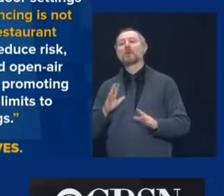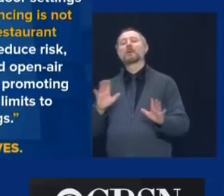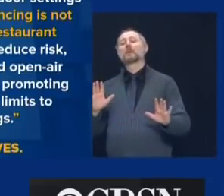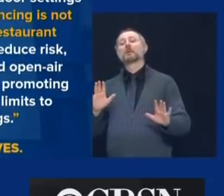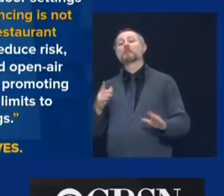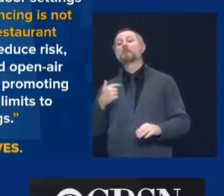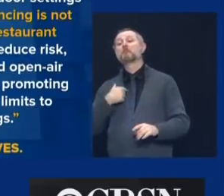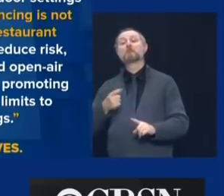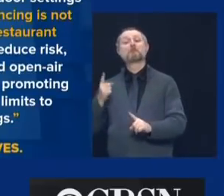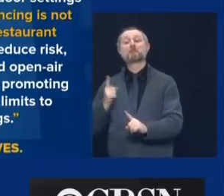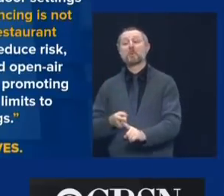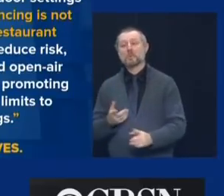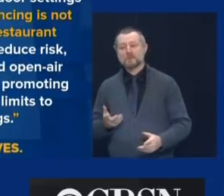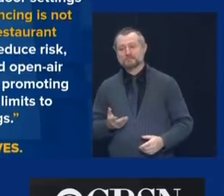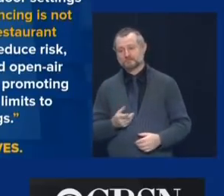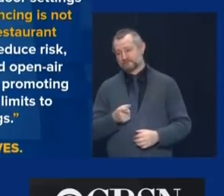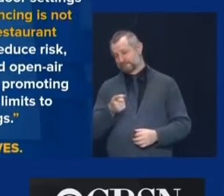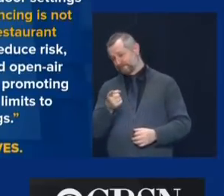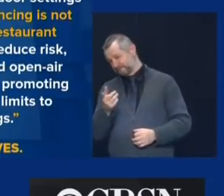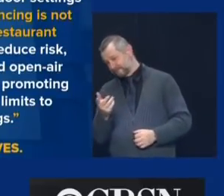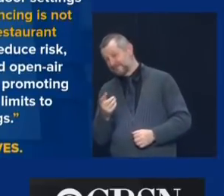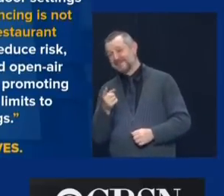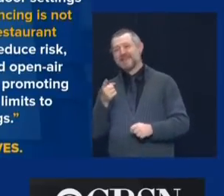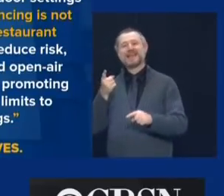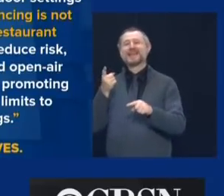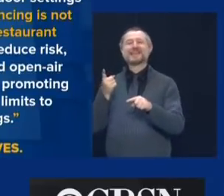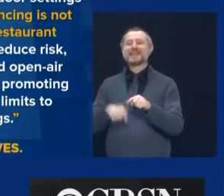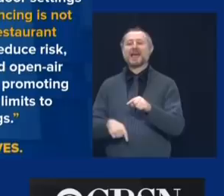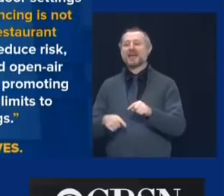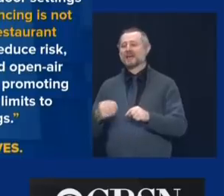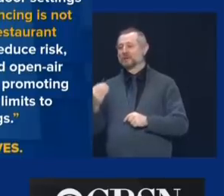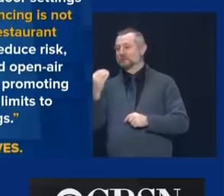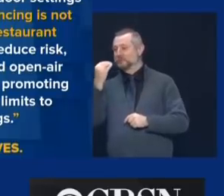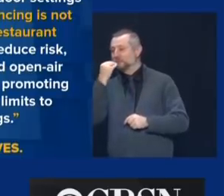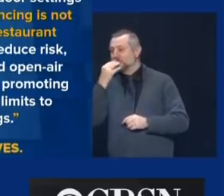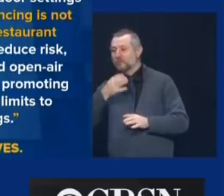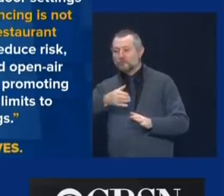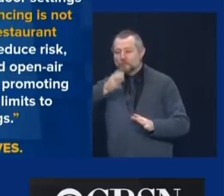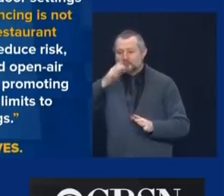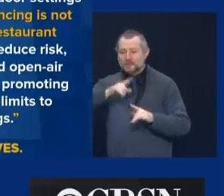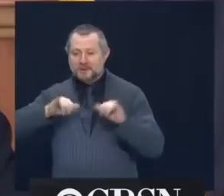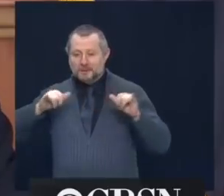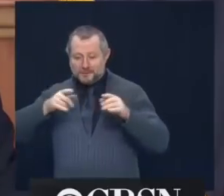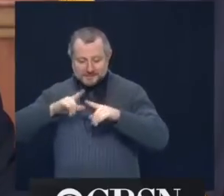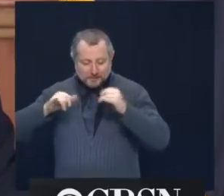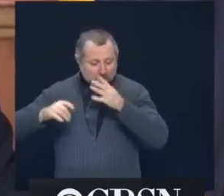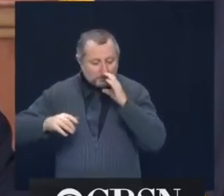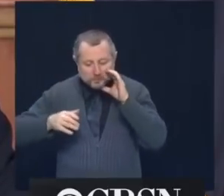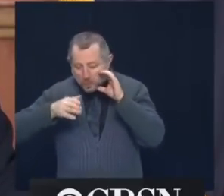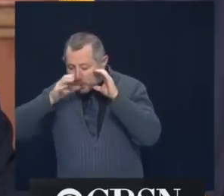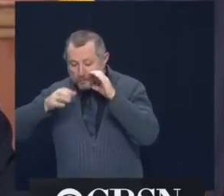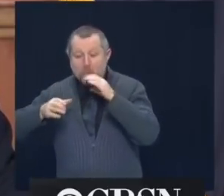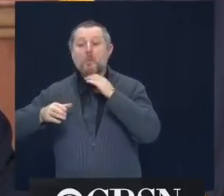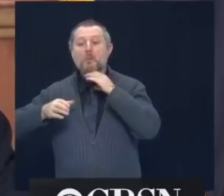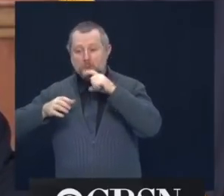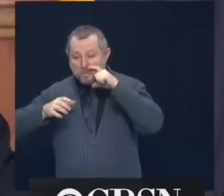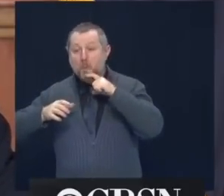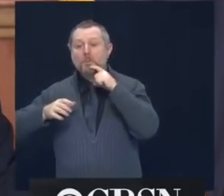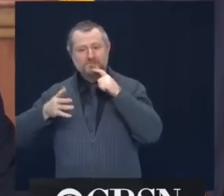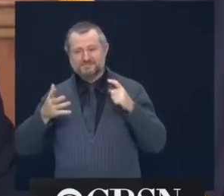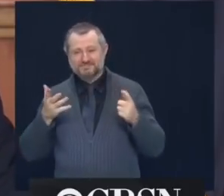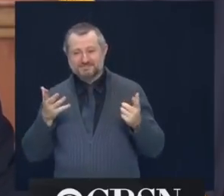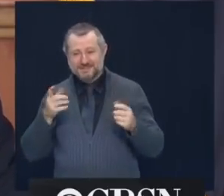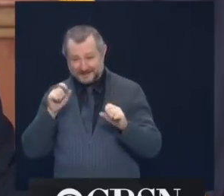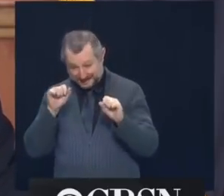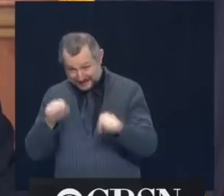is you can't eat and drink with a mask. Or if you can, nobody's explained to me how you do that